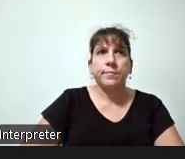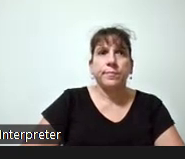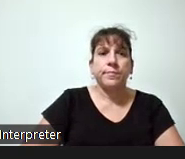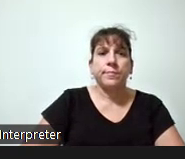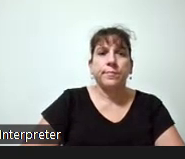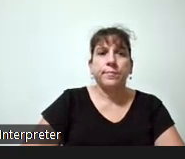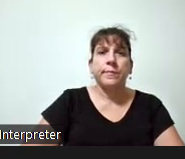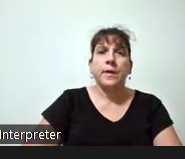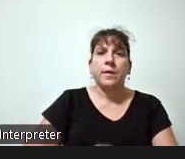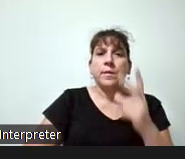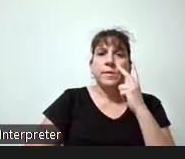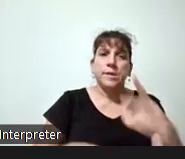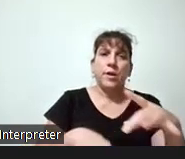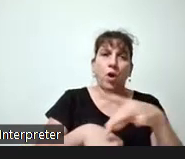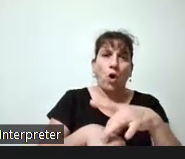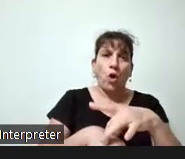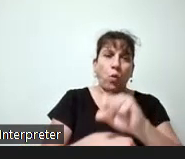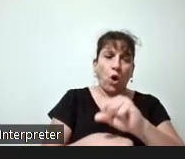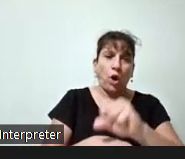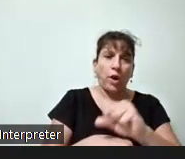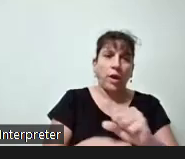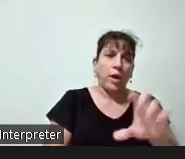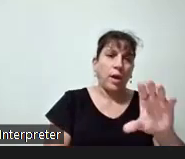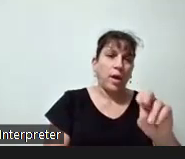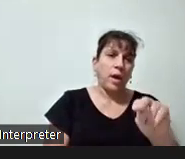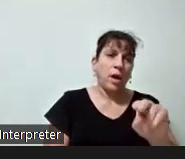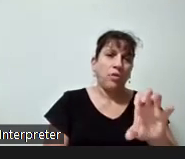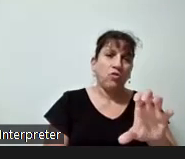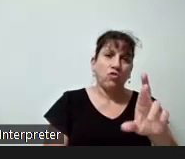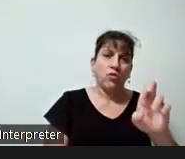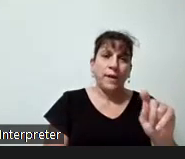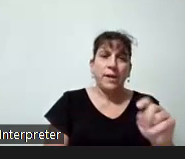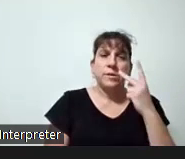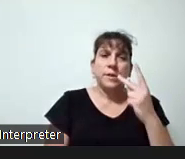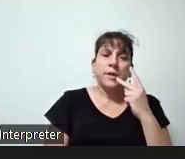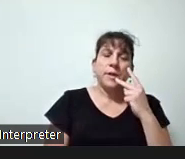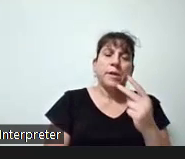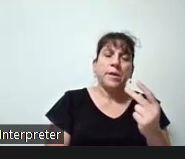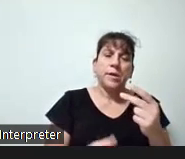Yeah, so you're seeing the earthwork and concrete basically mobilized at this point. You can see the wall starting to get poured in the